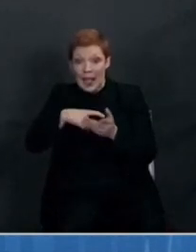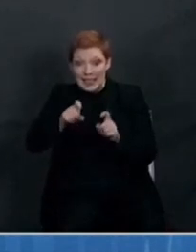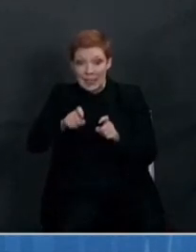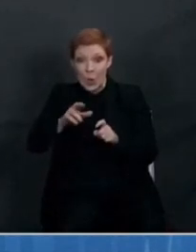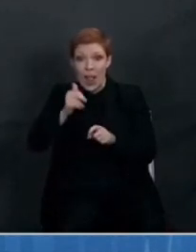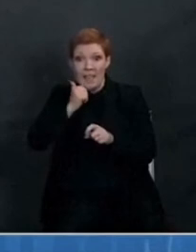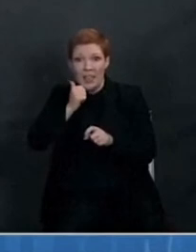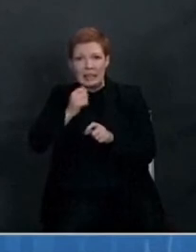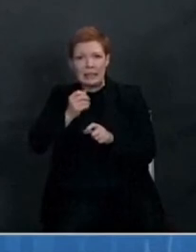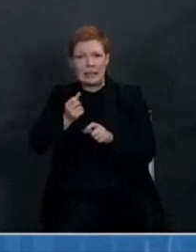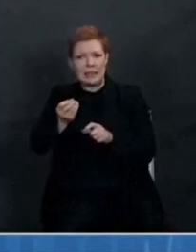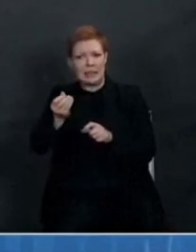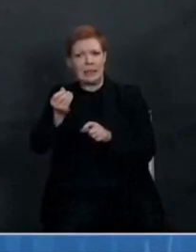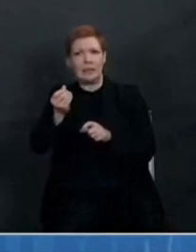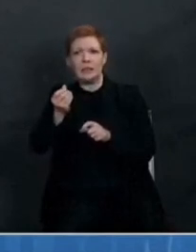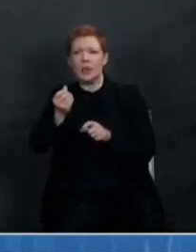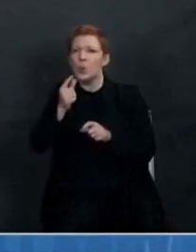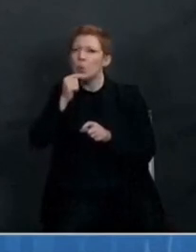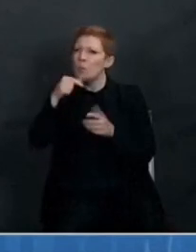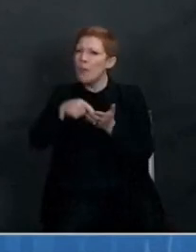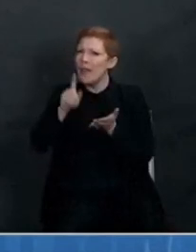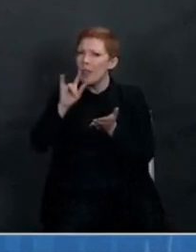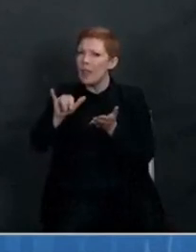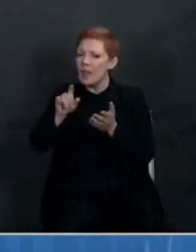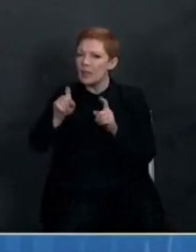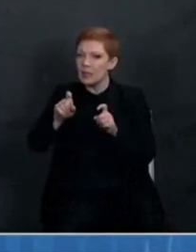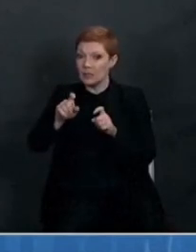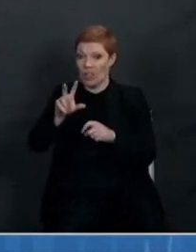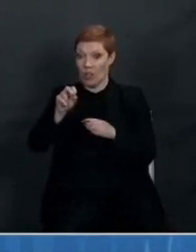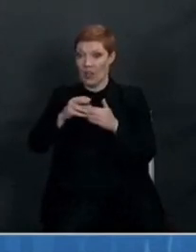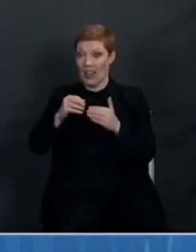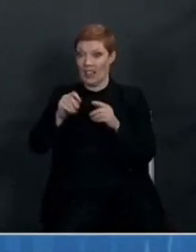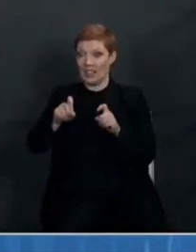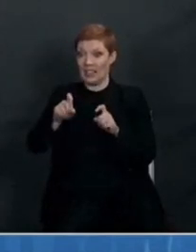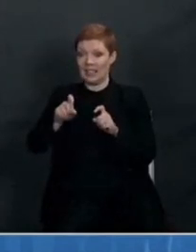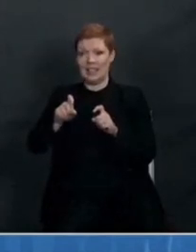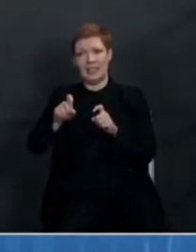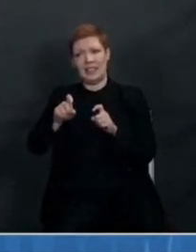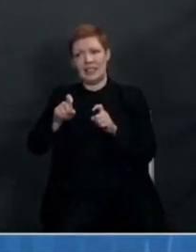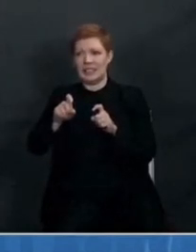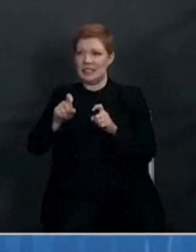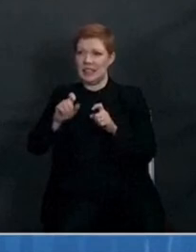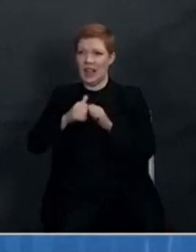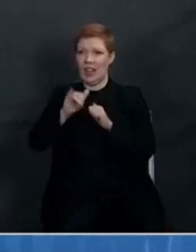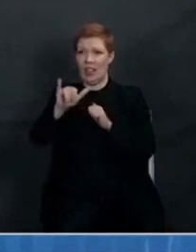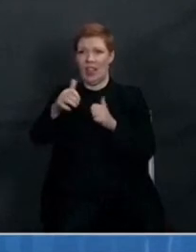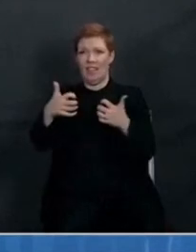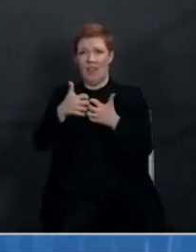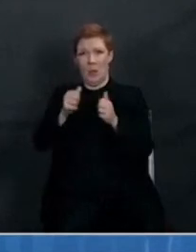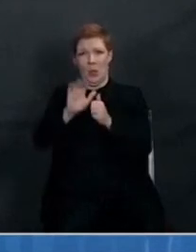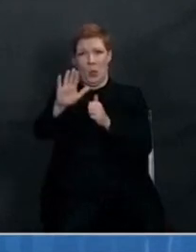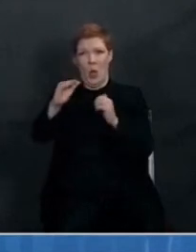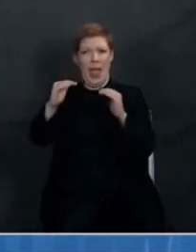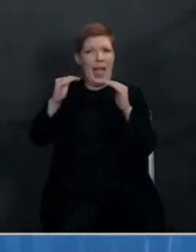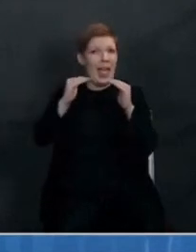this working? Who would be paying for these tests? How does a $30 test fit with your equity